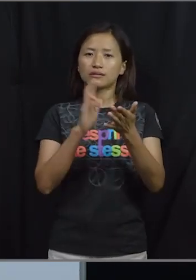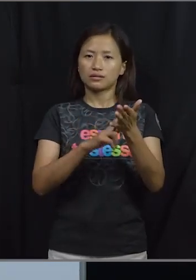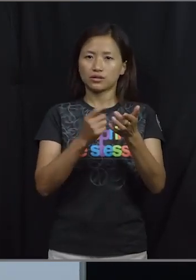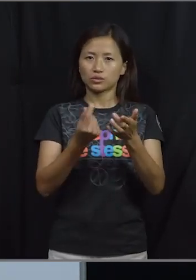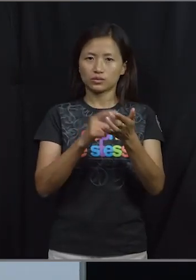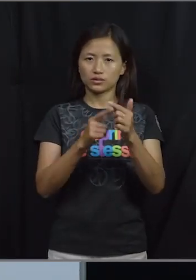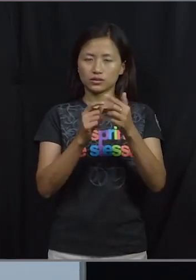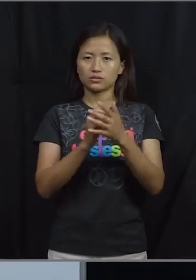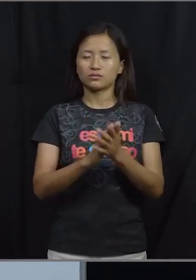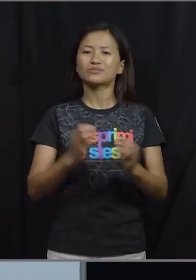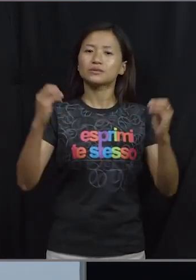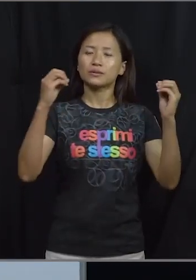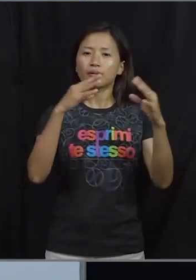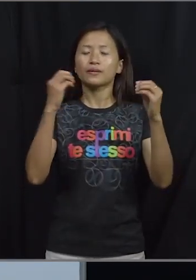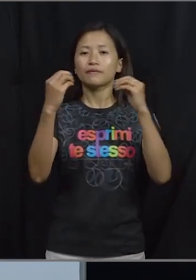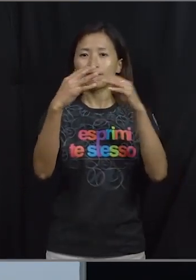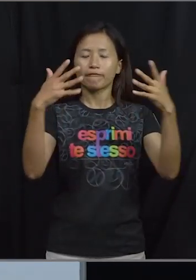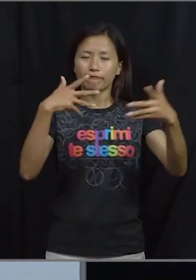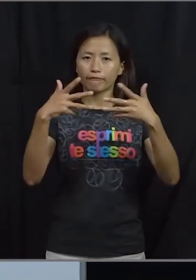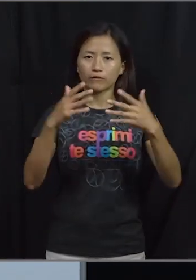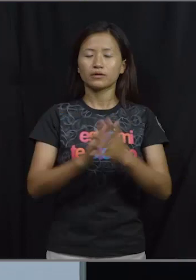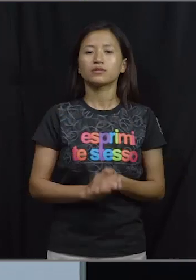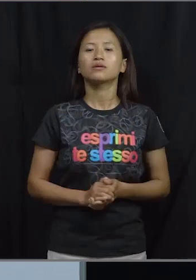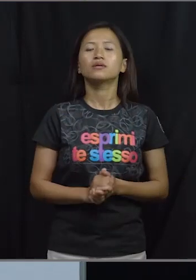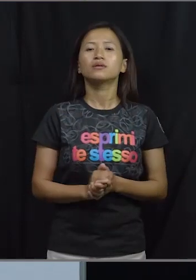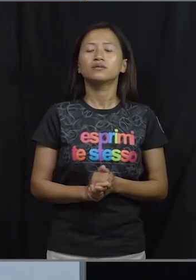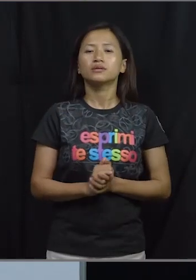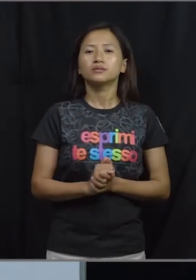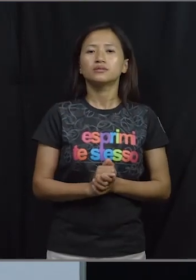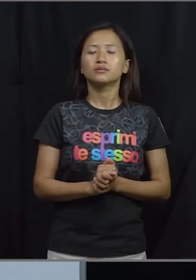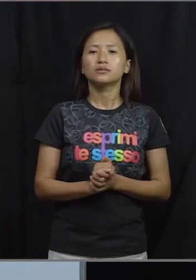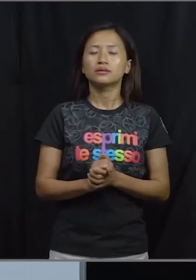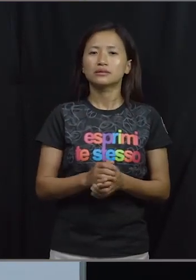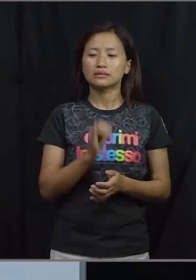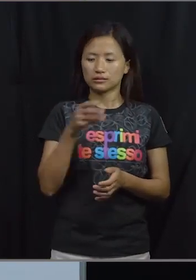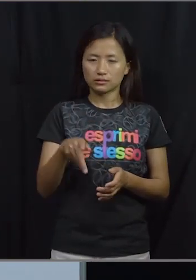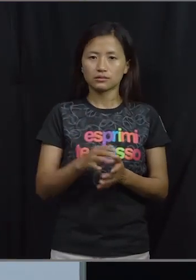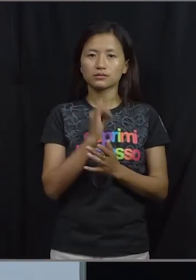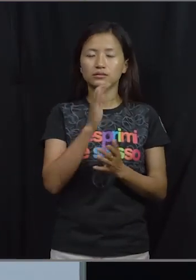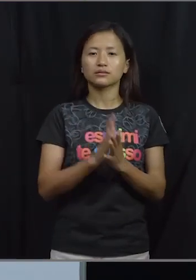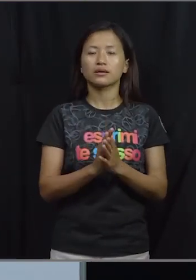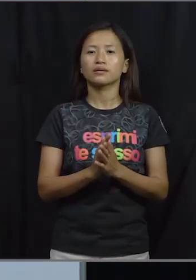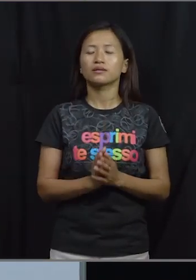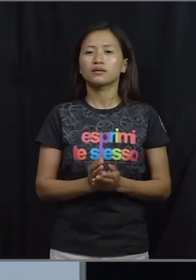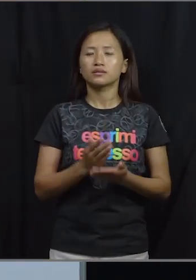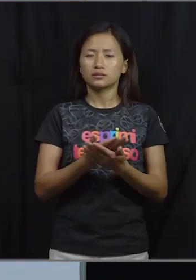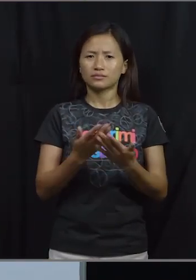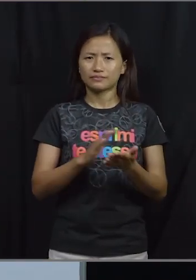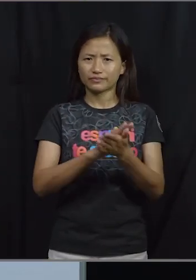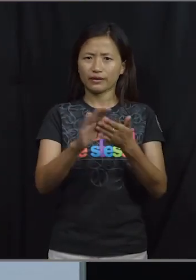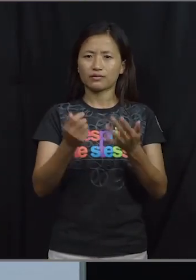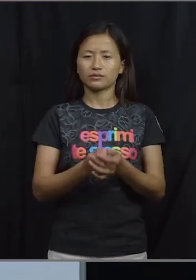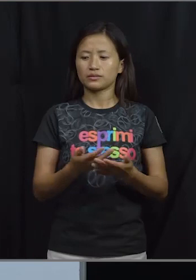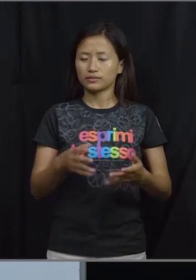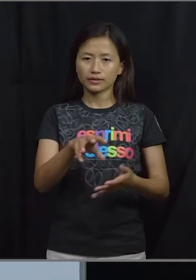the environment. Okay, so why nature and nurture? It is said that hereditary is something that we get from